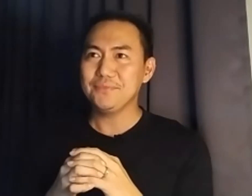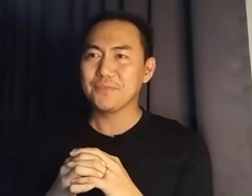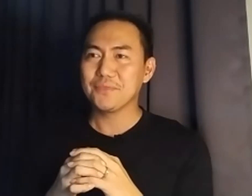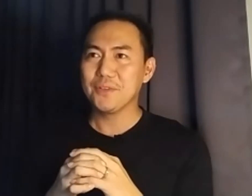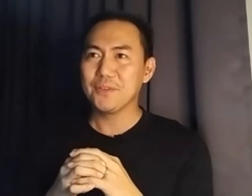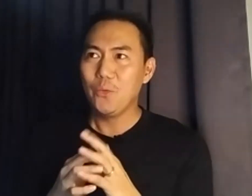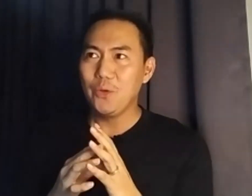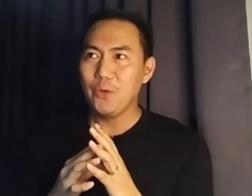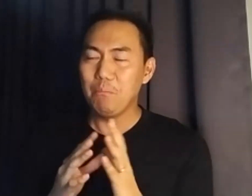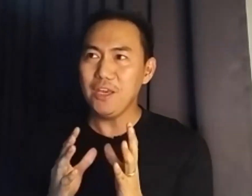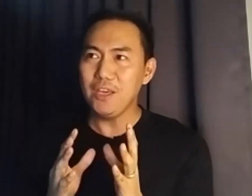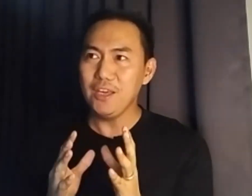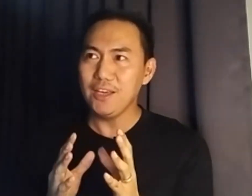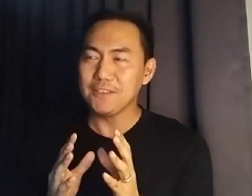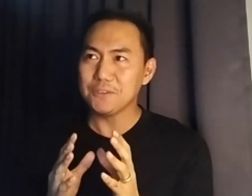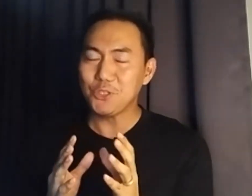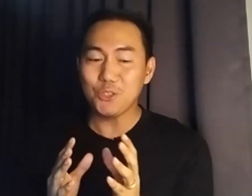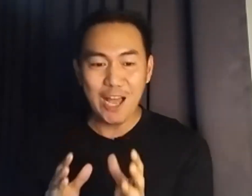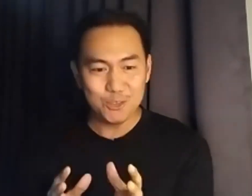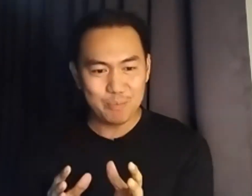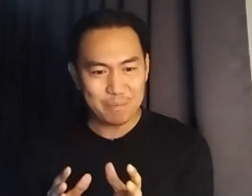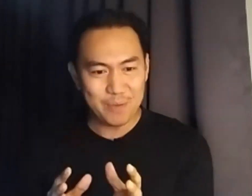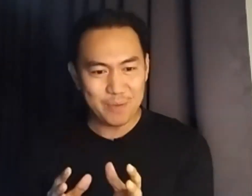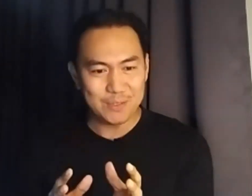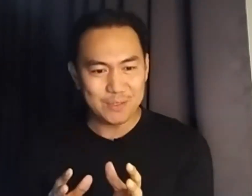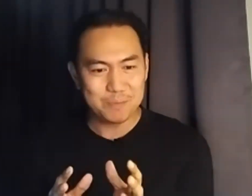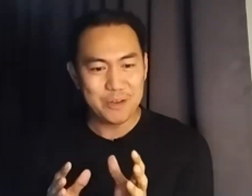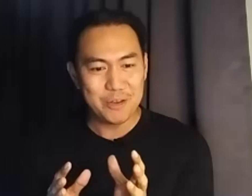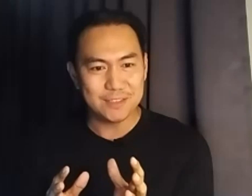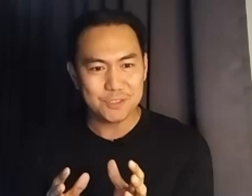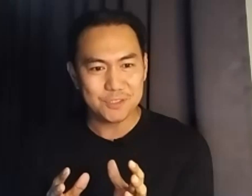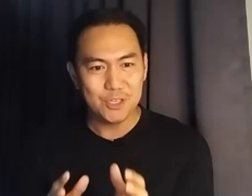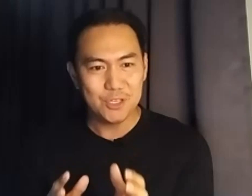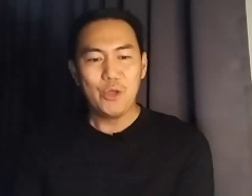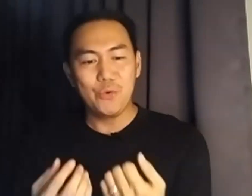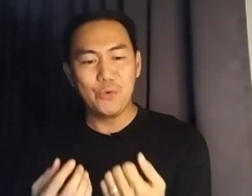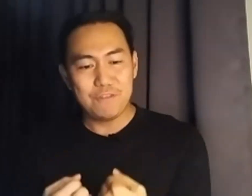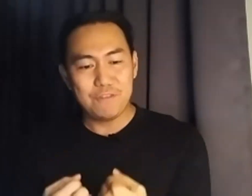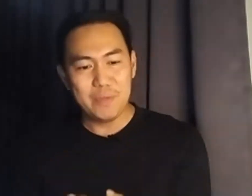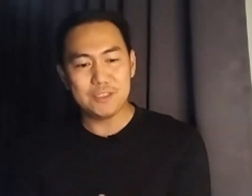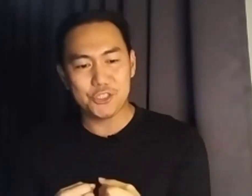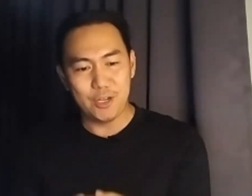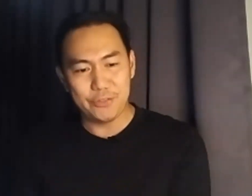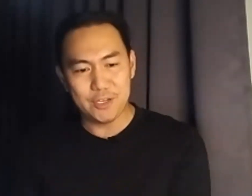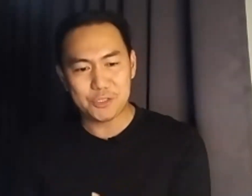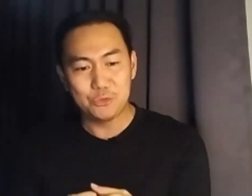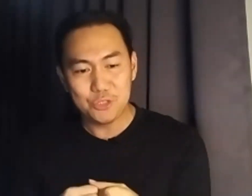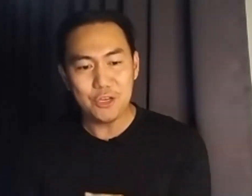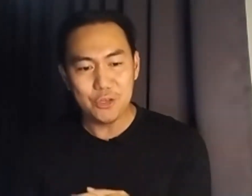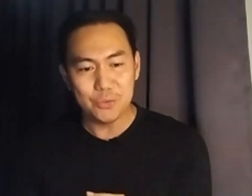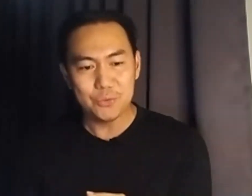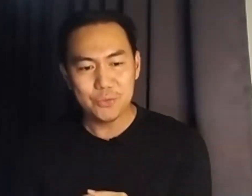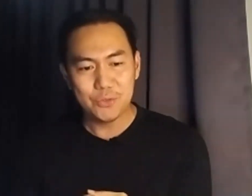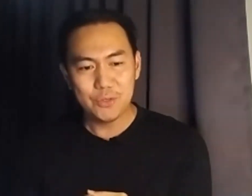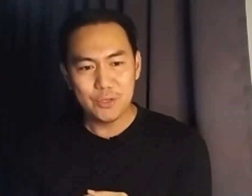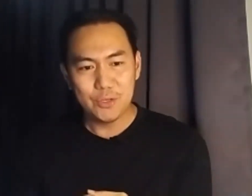being sought out by their parents, by their relatives, Do government shelters